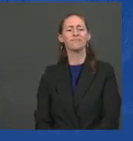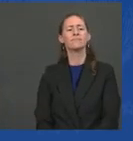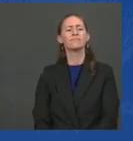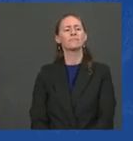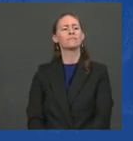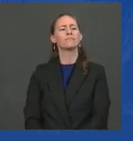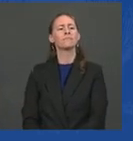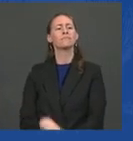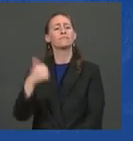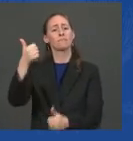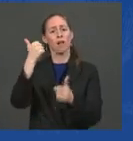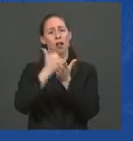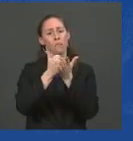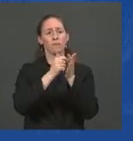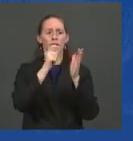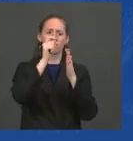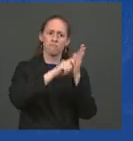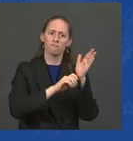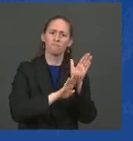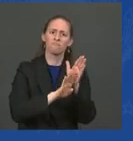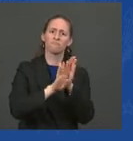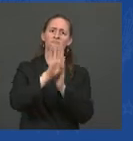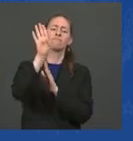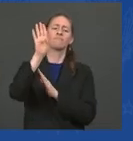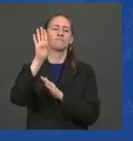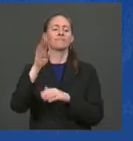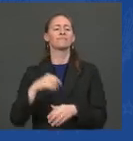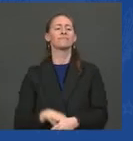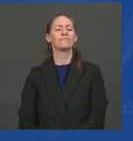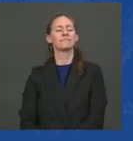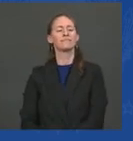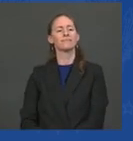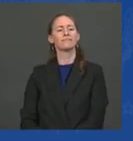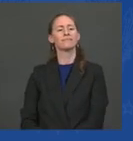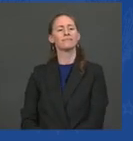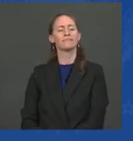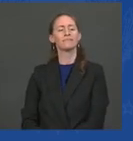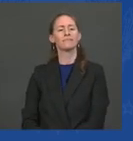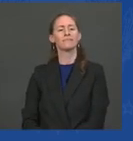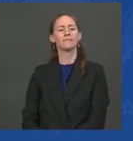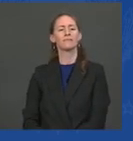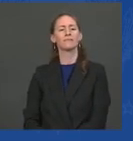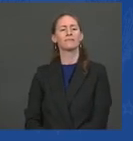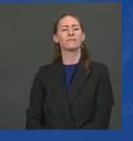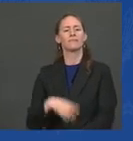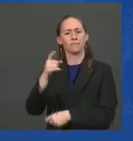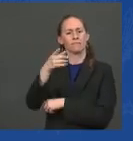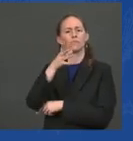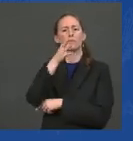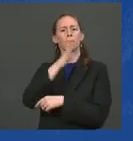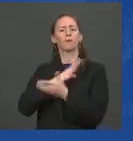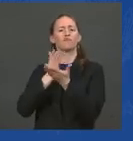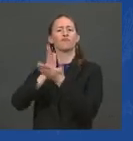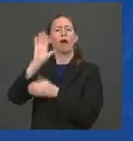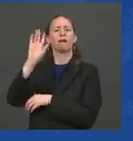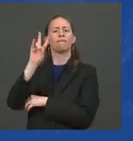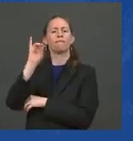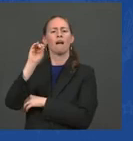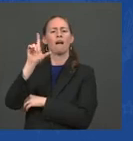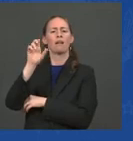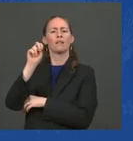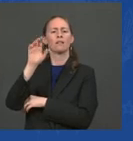he was a leading voice against apartheid in South Africa. And his historic confrontation with the Balkans